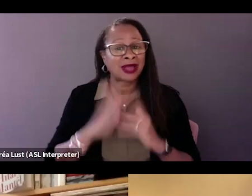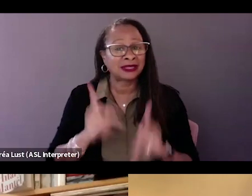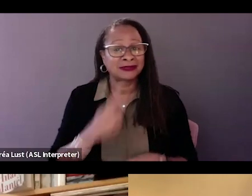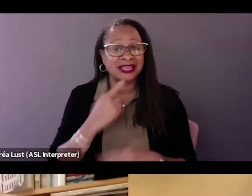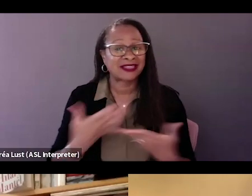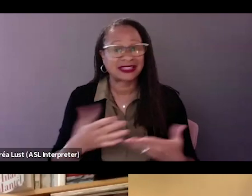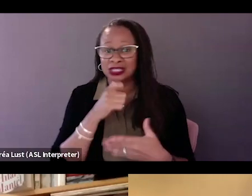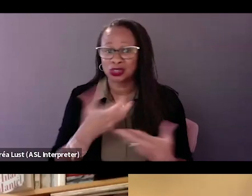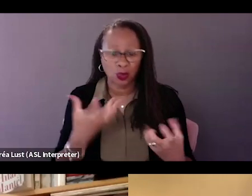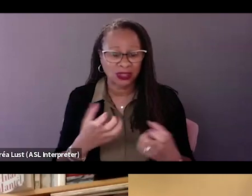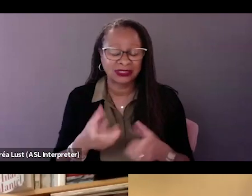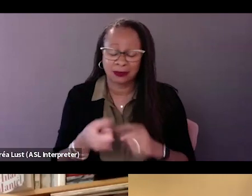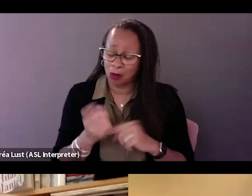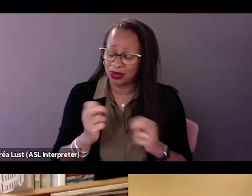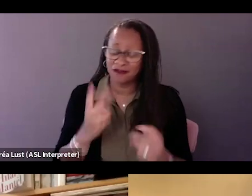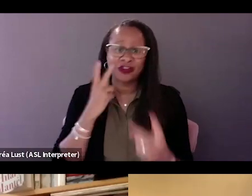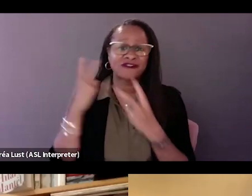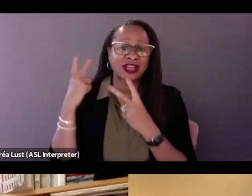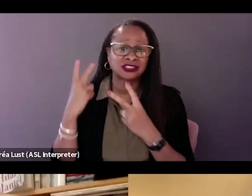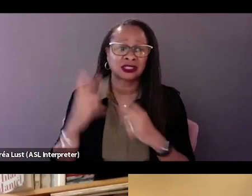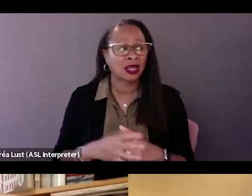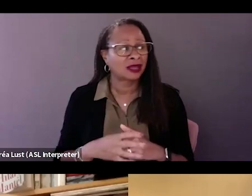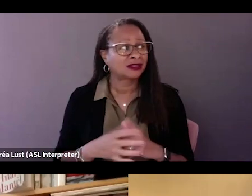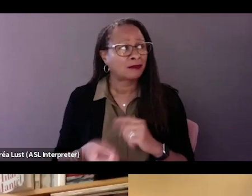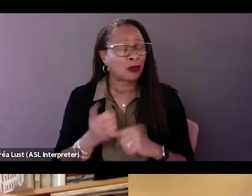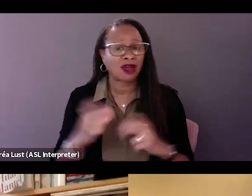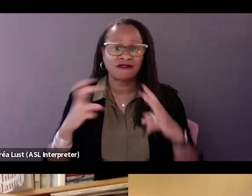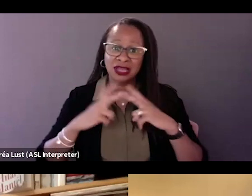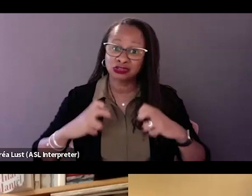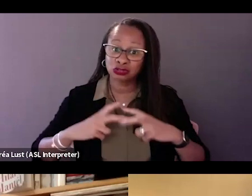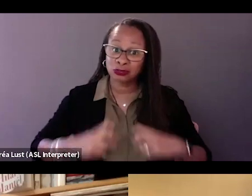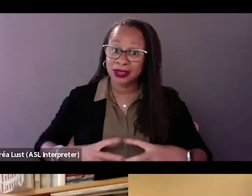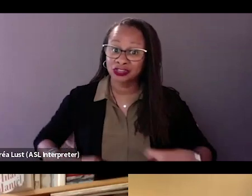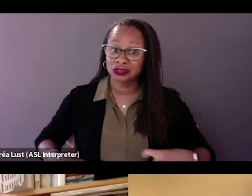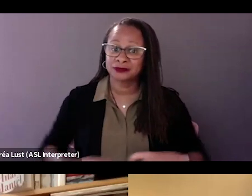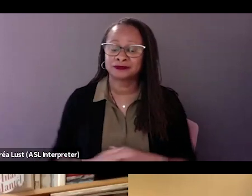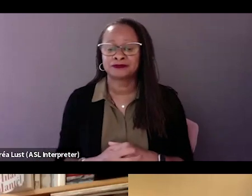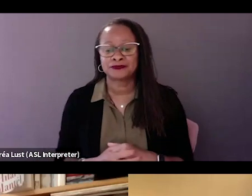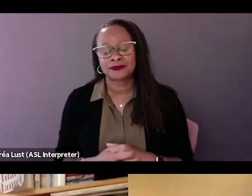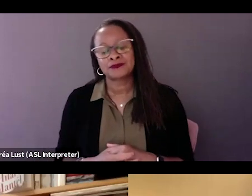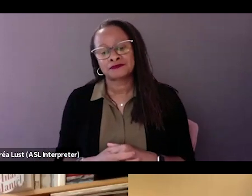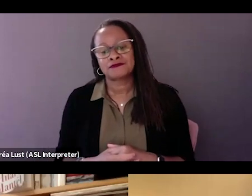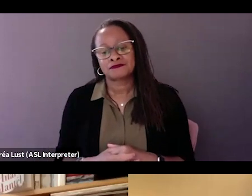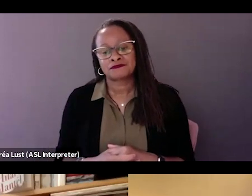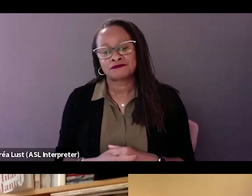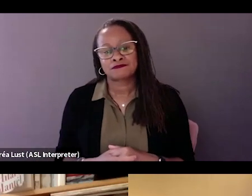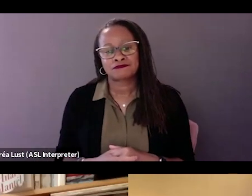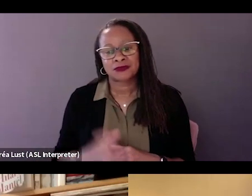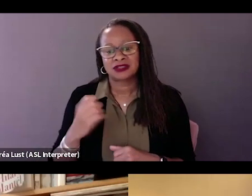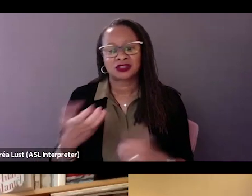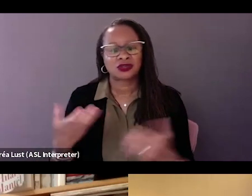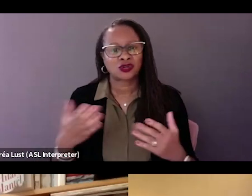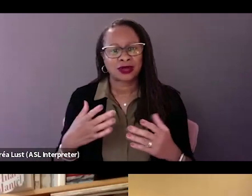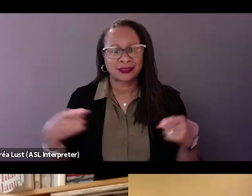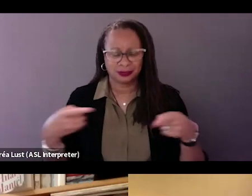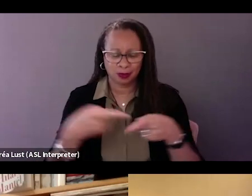moment of reflection. It's a moment of introspection. It's like when you look, you're at the crossroad and you